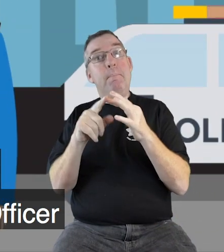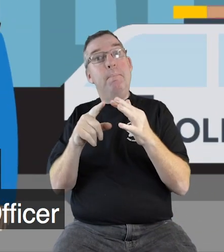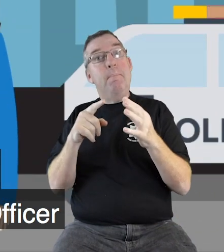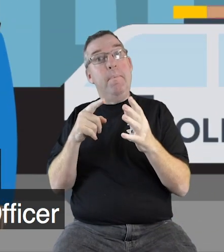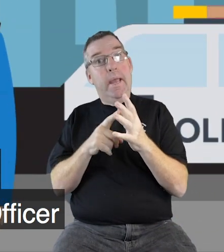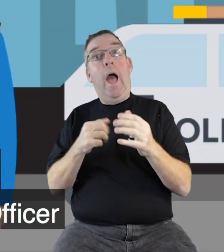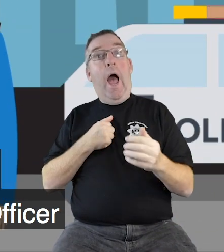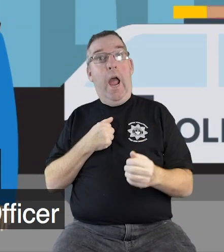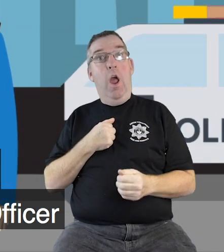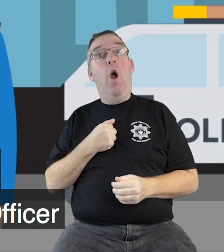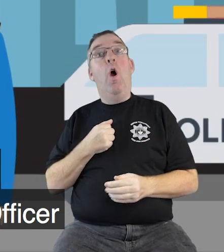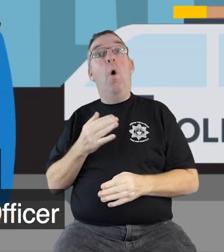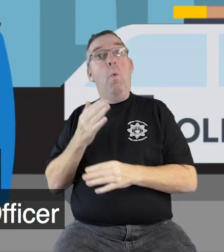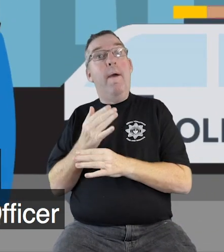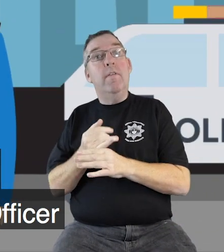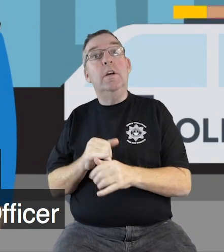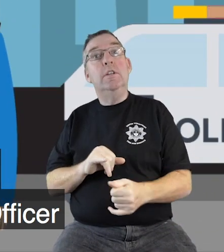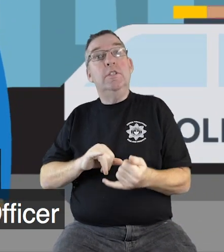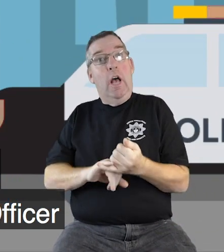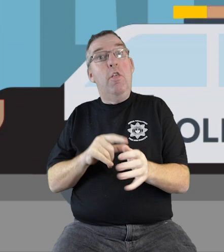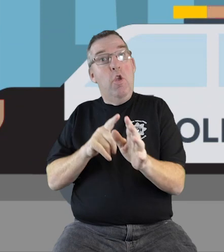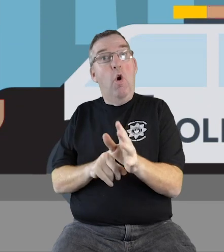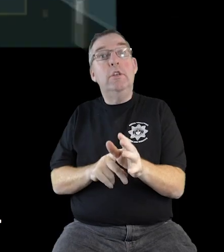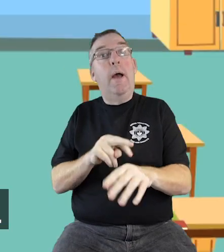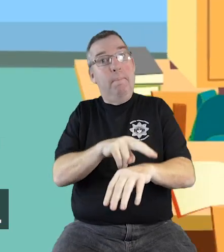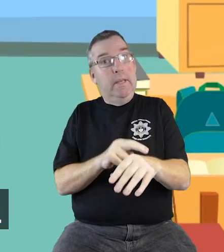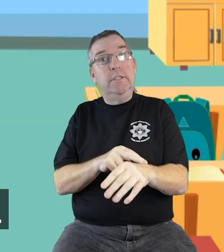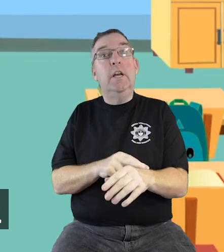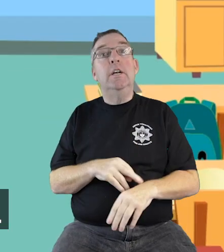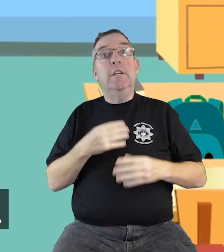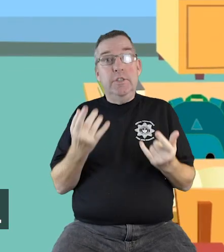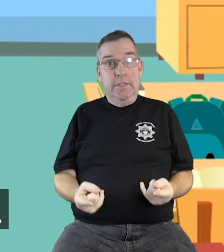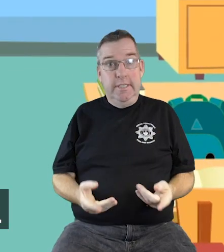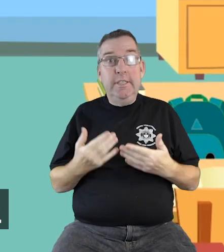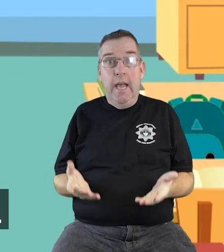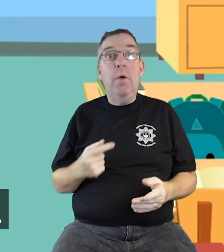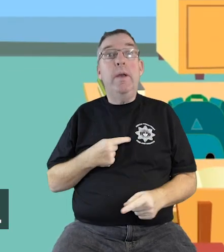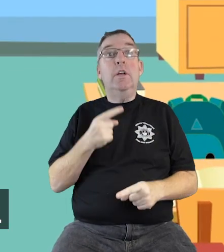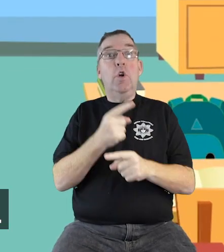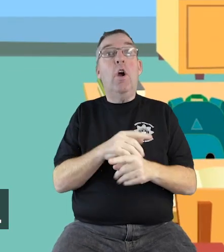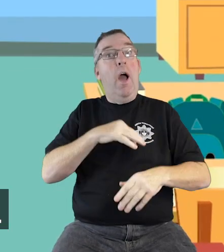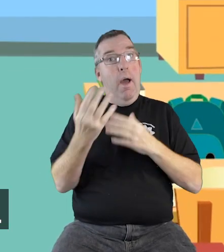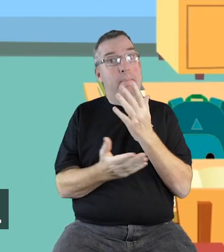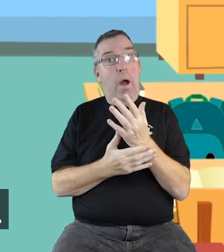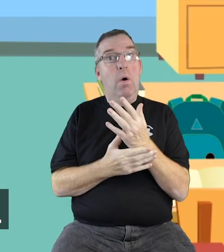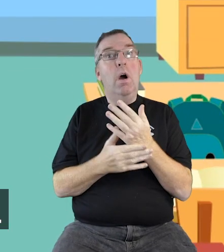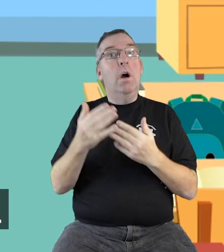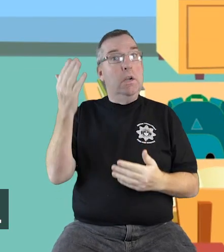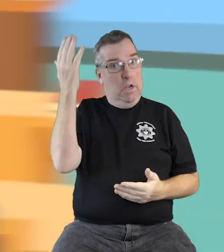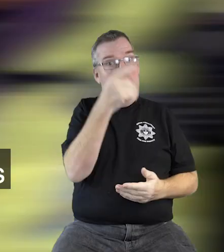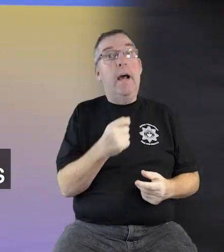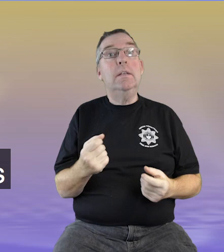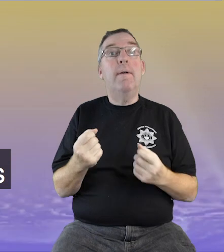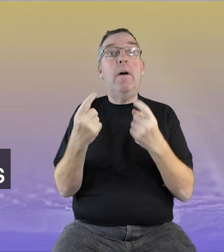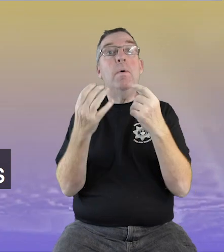work for South Yorkshire Police as a community support officer, and today we're here to talk to you about dark nights and fireworks